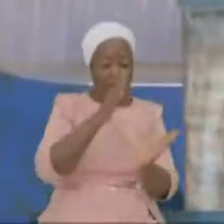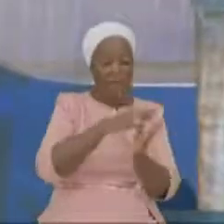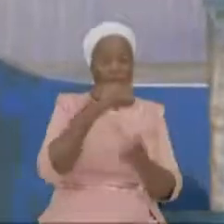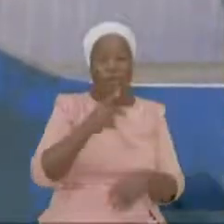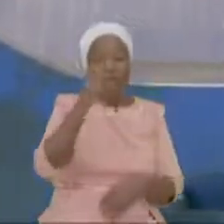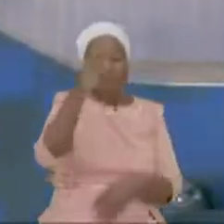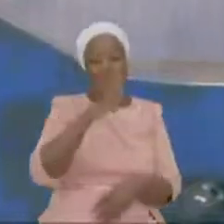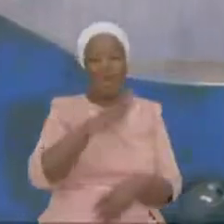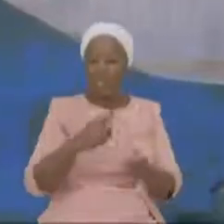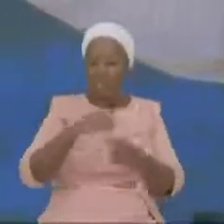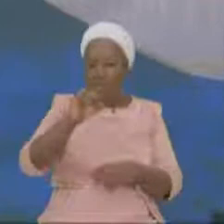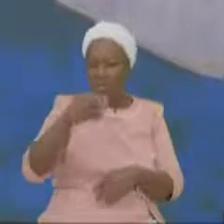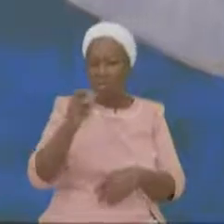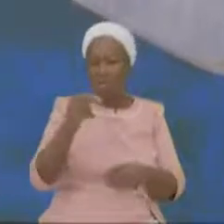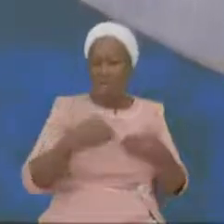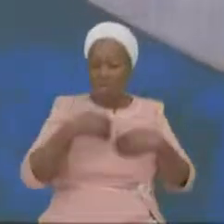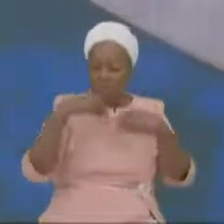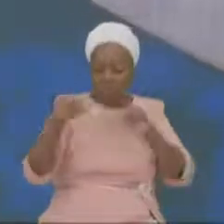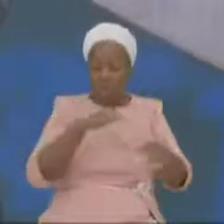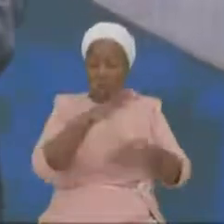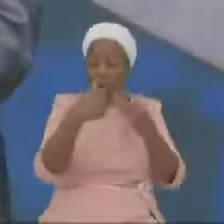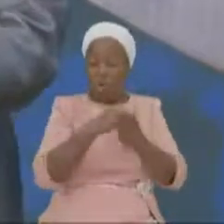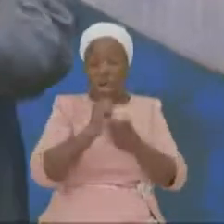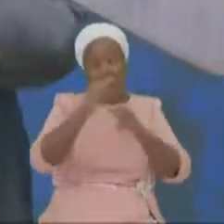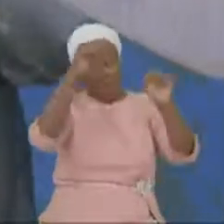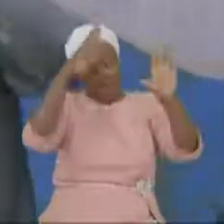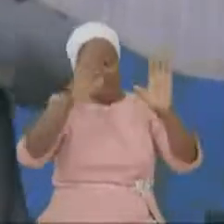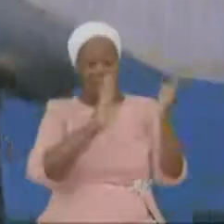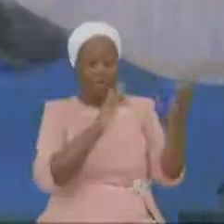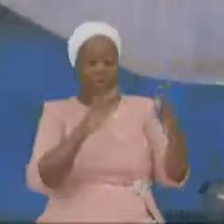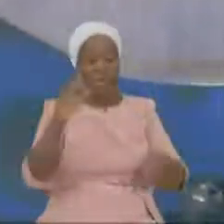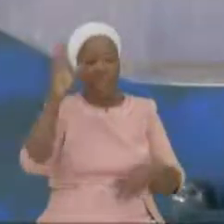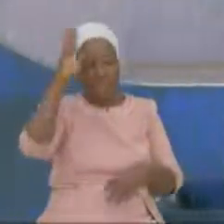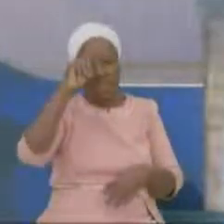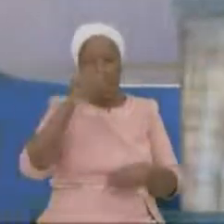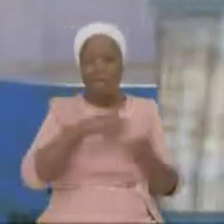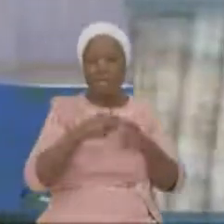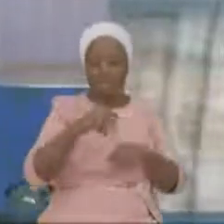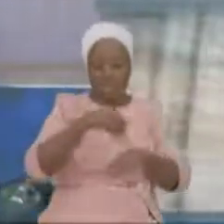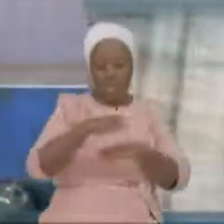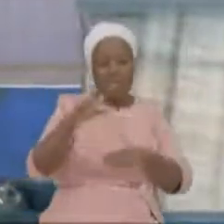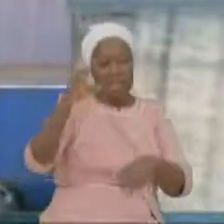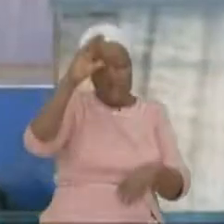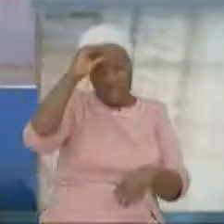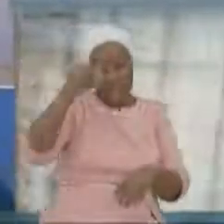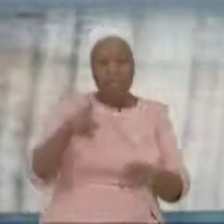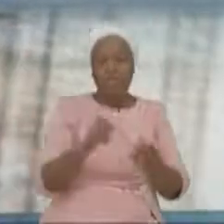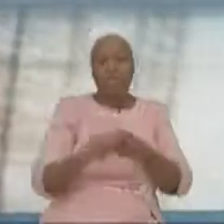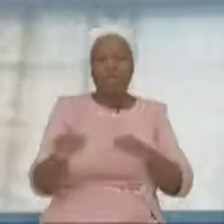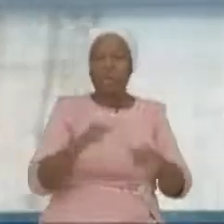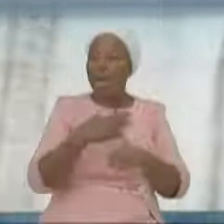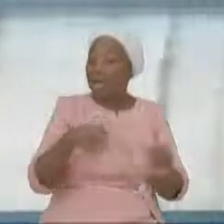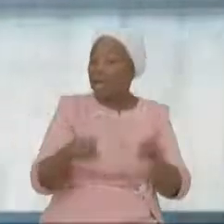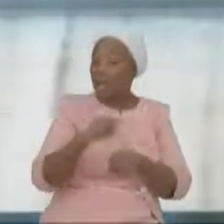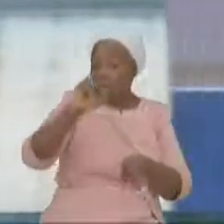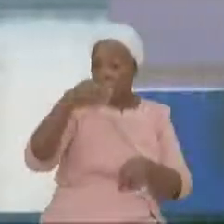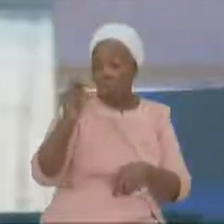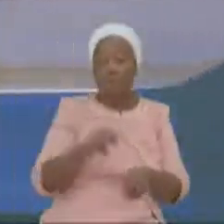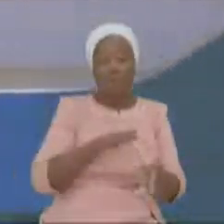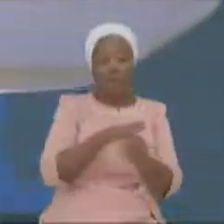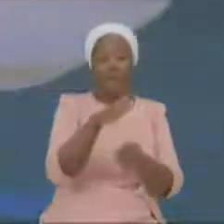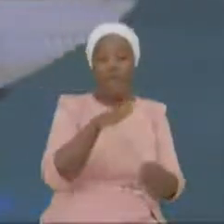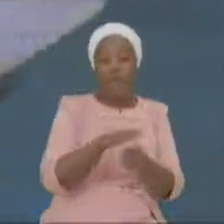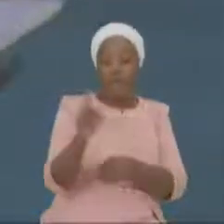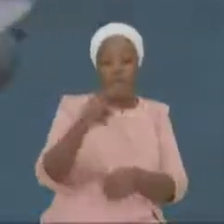done all that the Father expected him and sent him to do. And as John